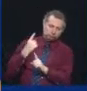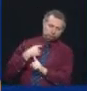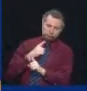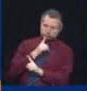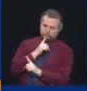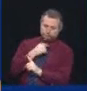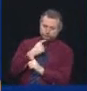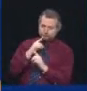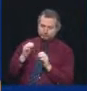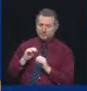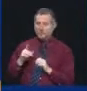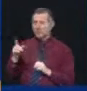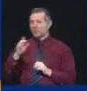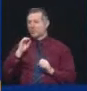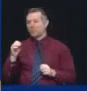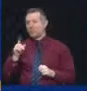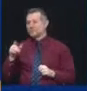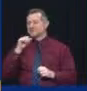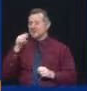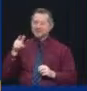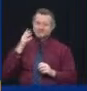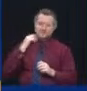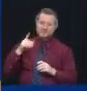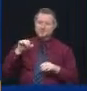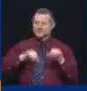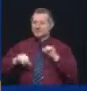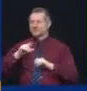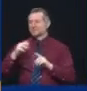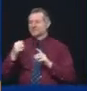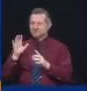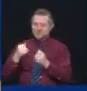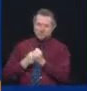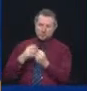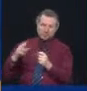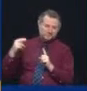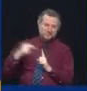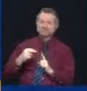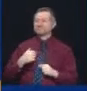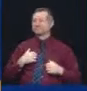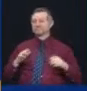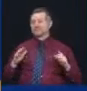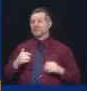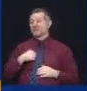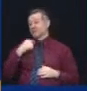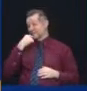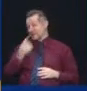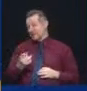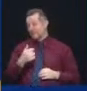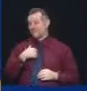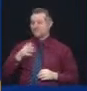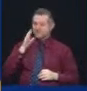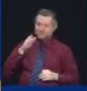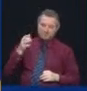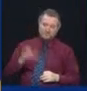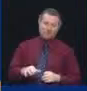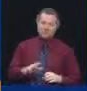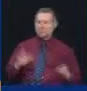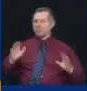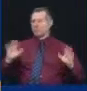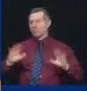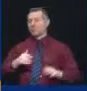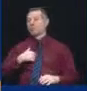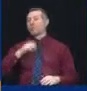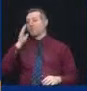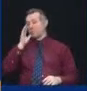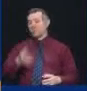or data. And I'm not saying that we're considering doing it, but it would be a topic of discussion if you had the federal approval.